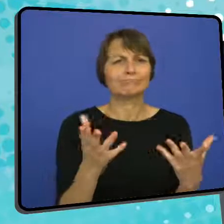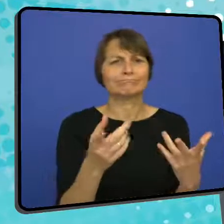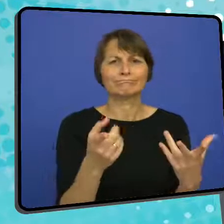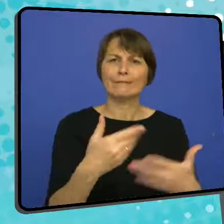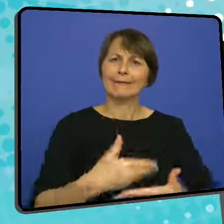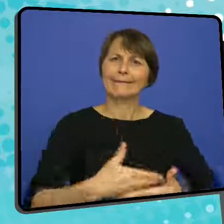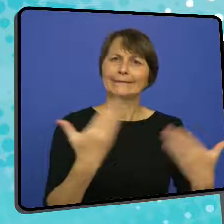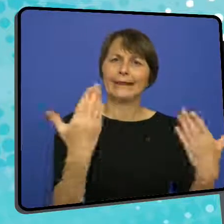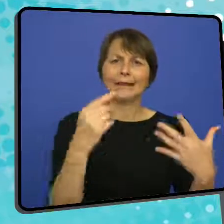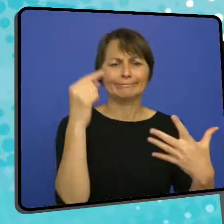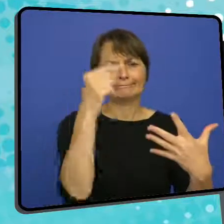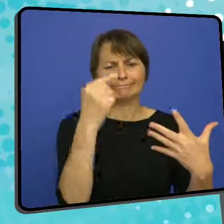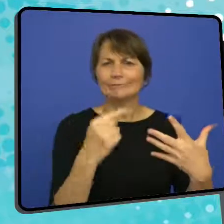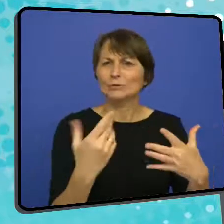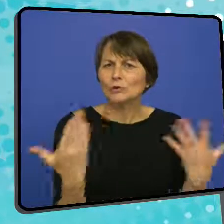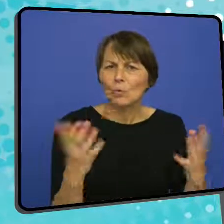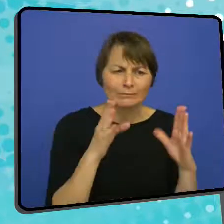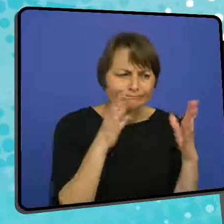main things you focus on?